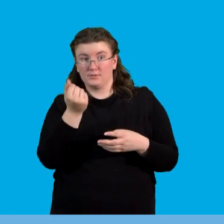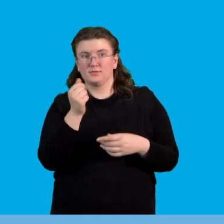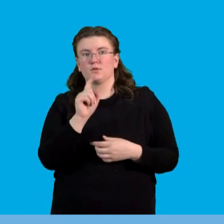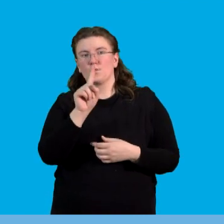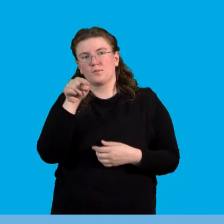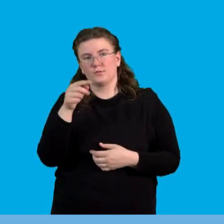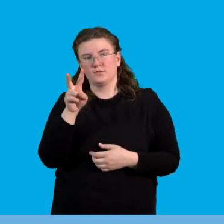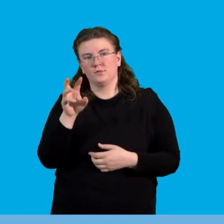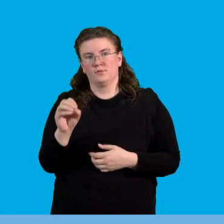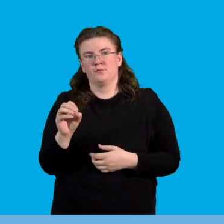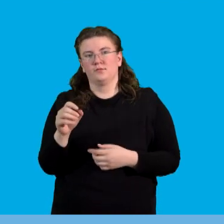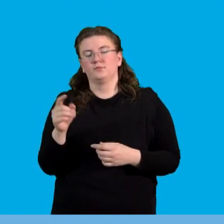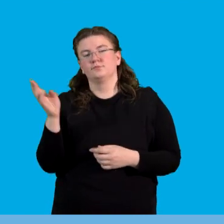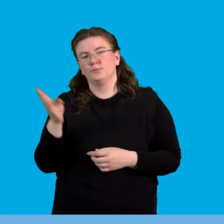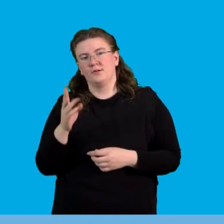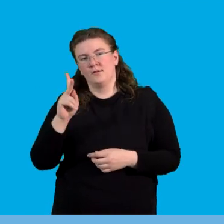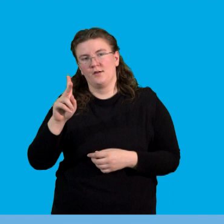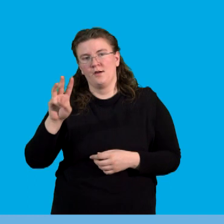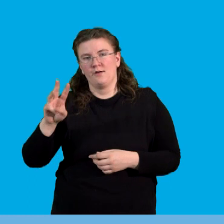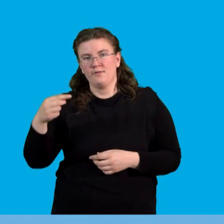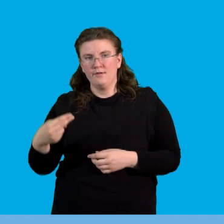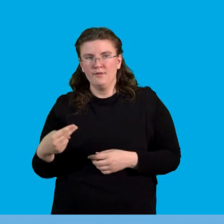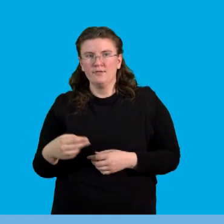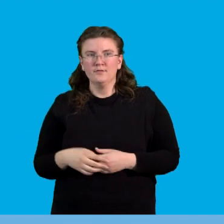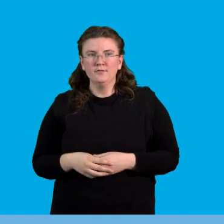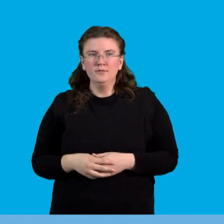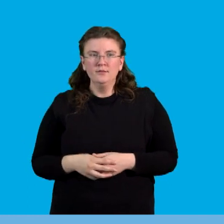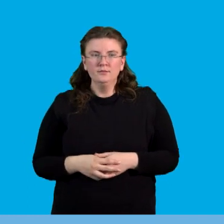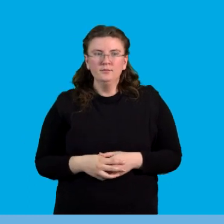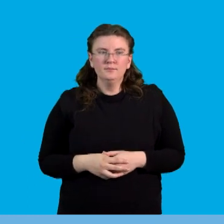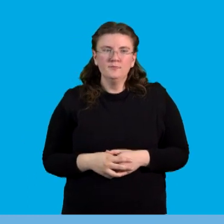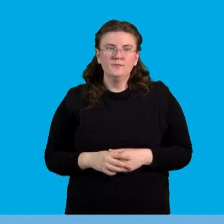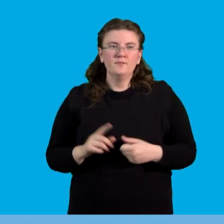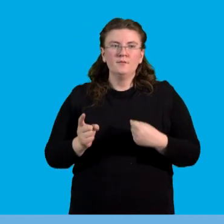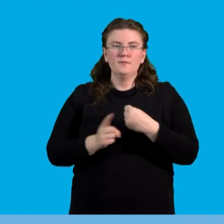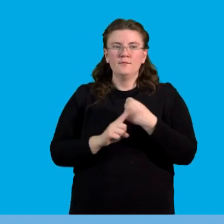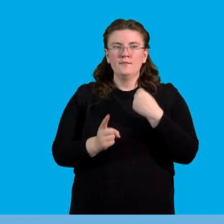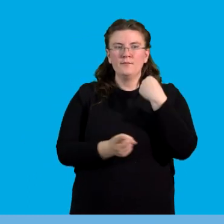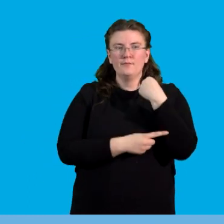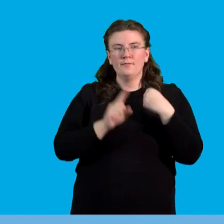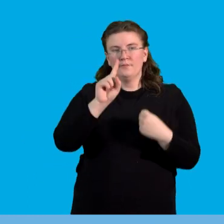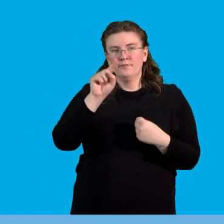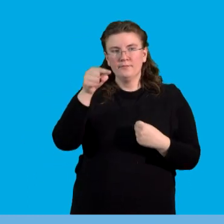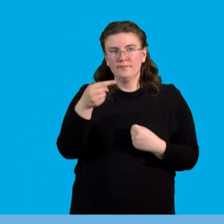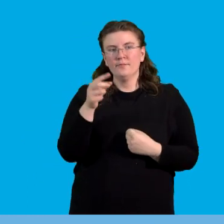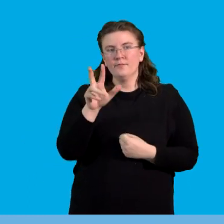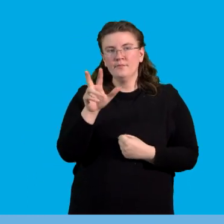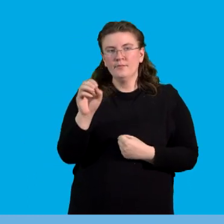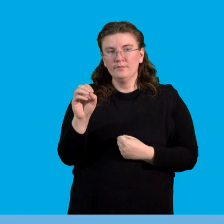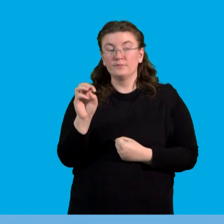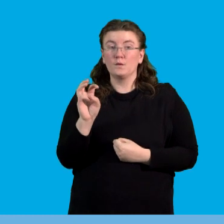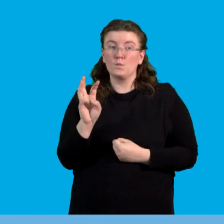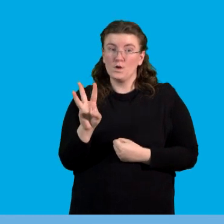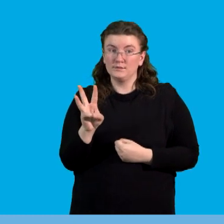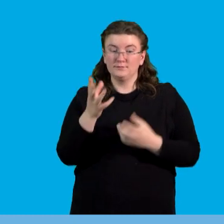per kilowatt hours. And then the last case is the 1800 watts geyser. Again,